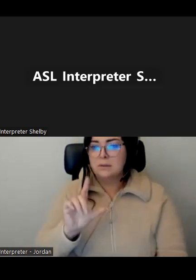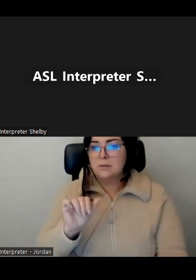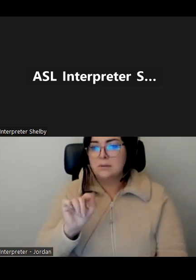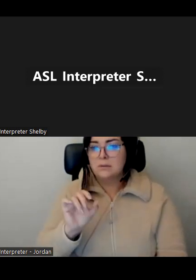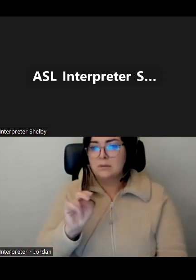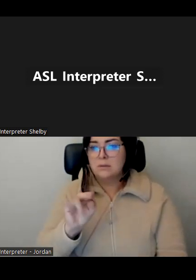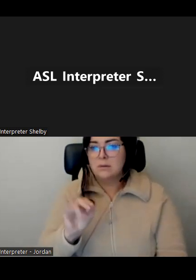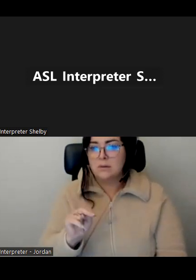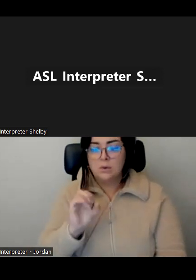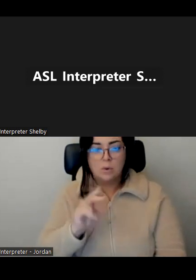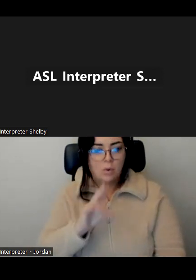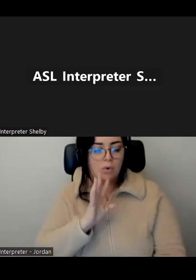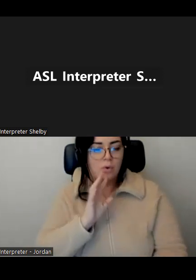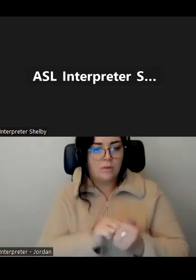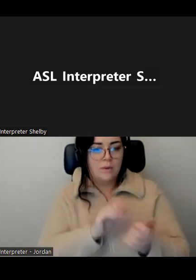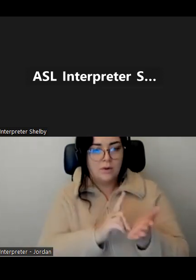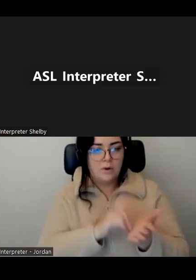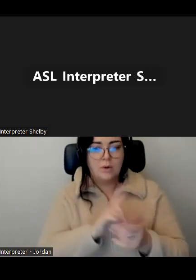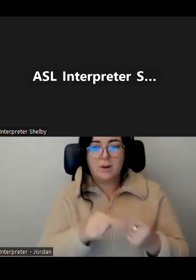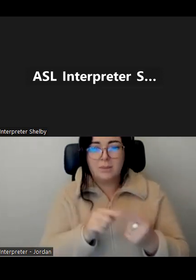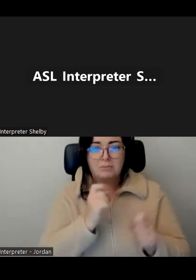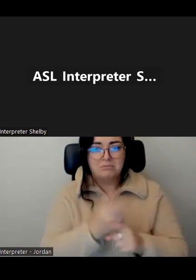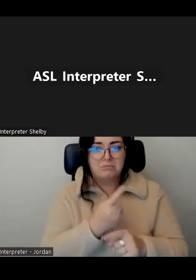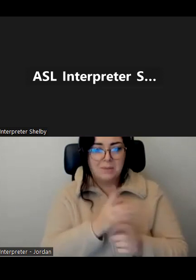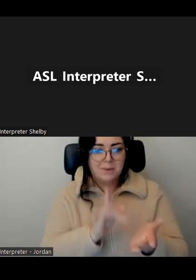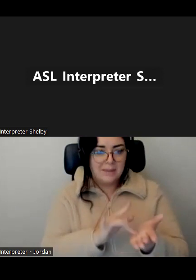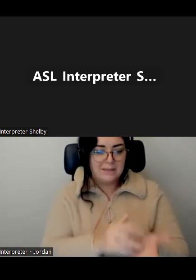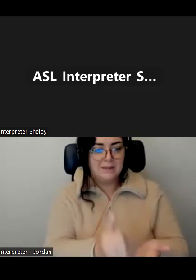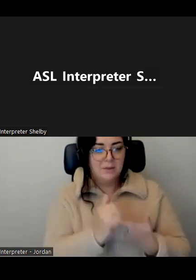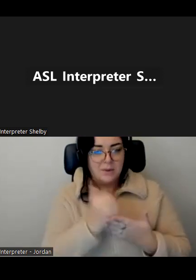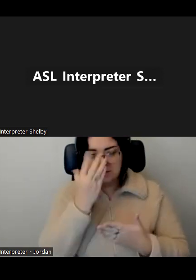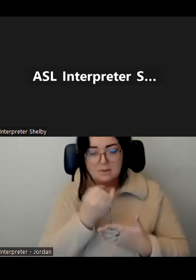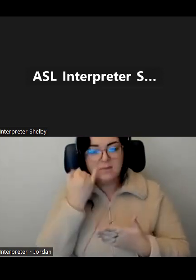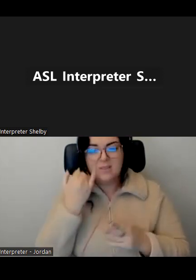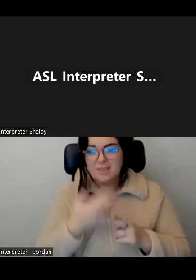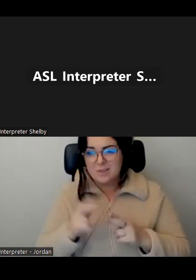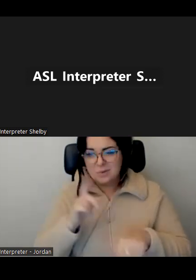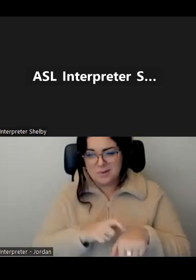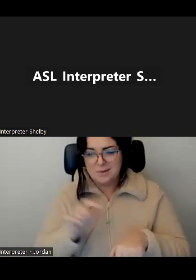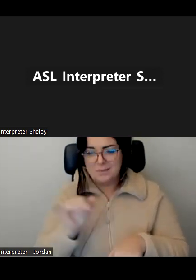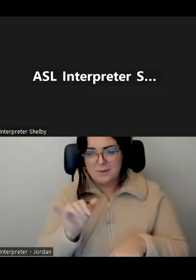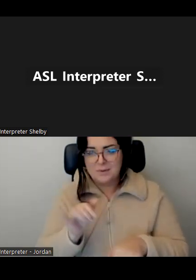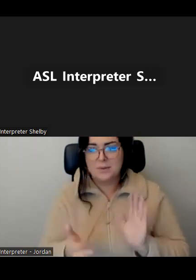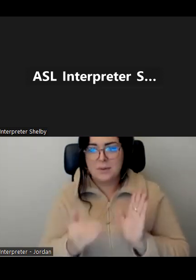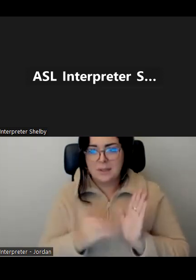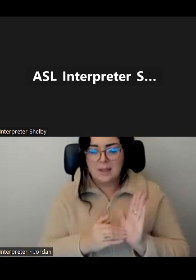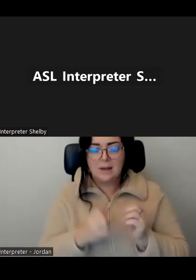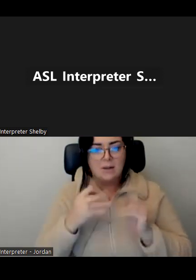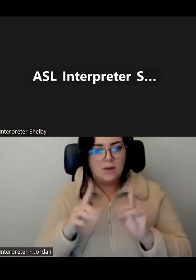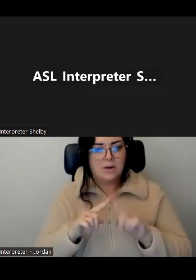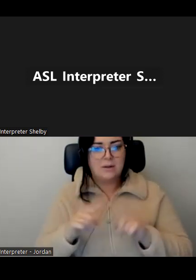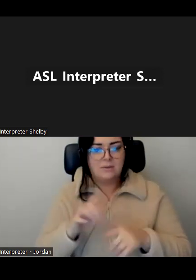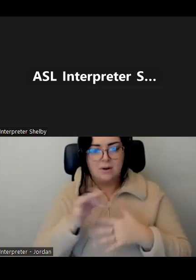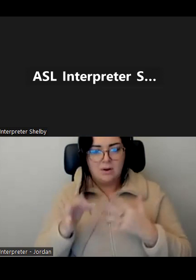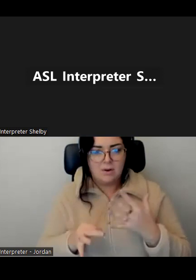or nurse practitioner about medications to help us sleep, even for a short period of time. So there's all kinds of different options, but